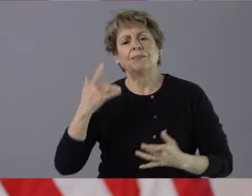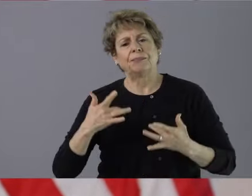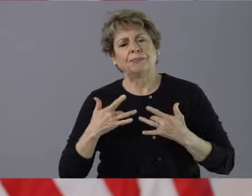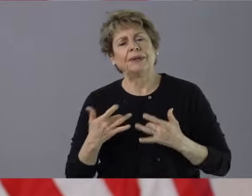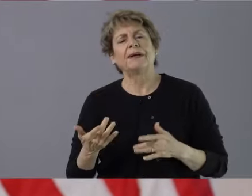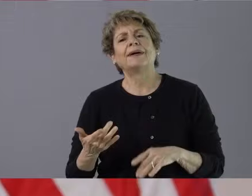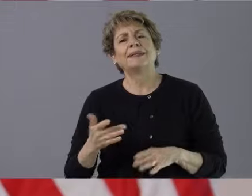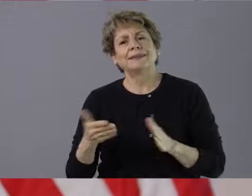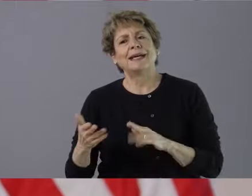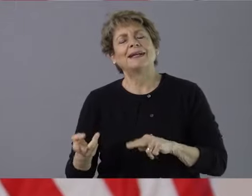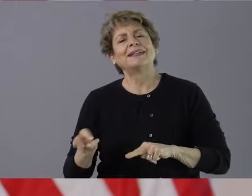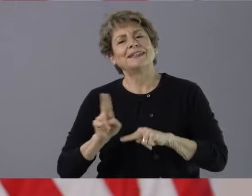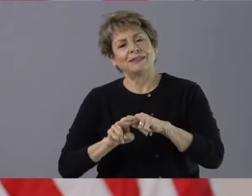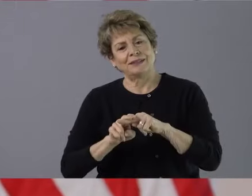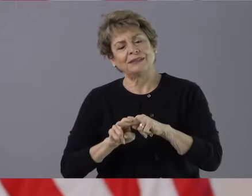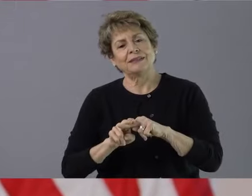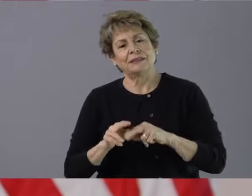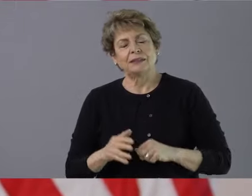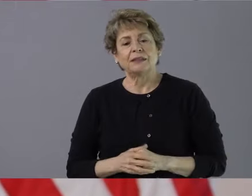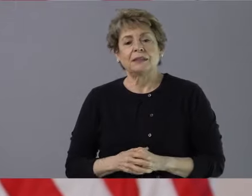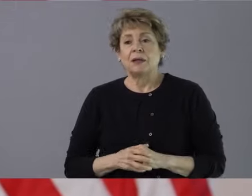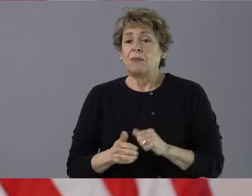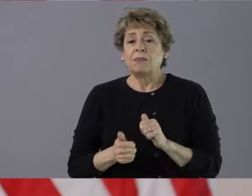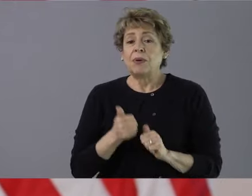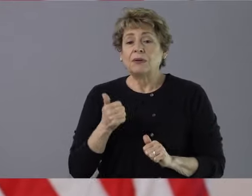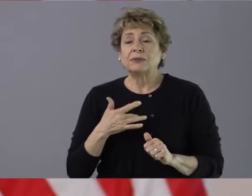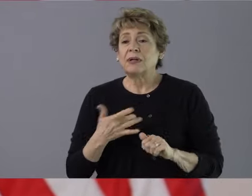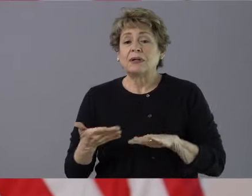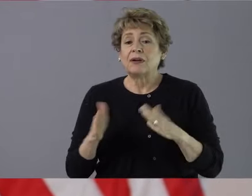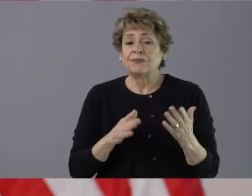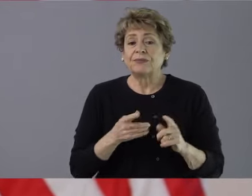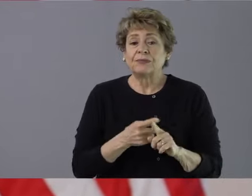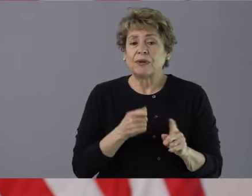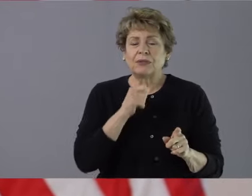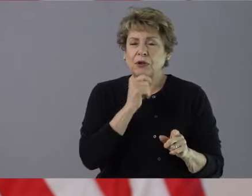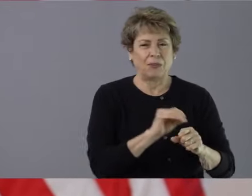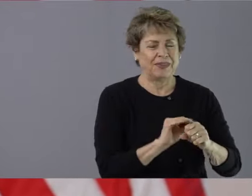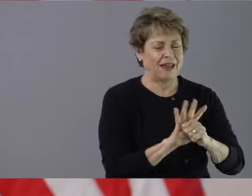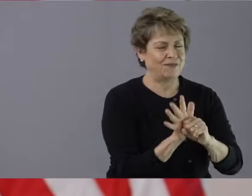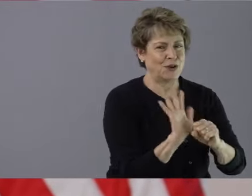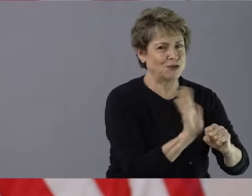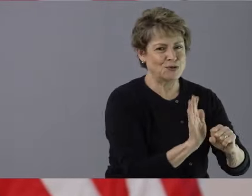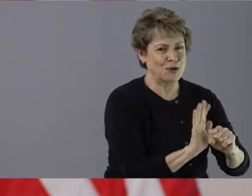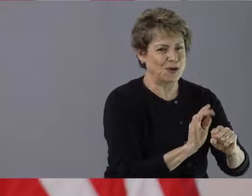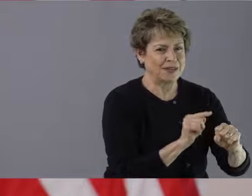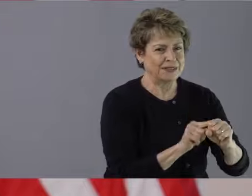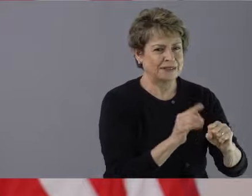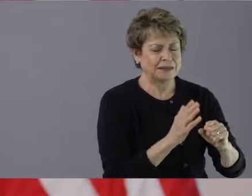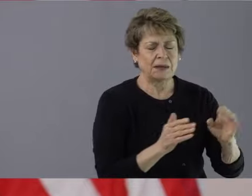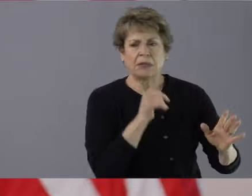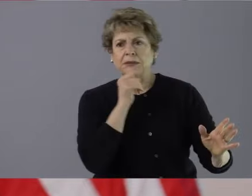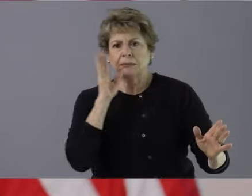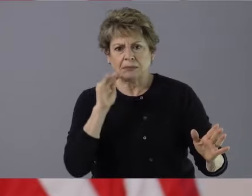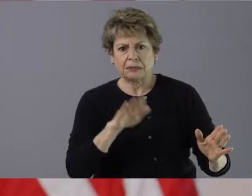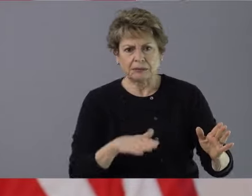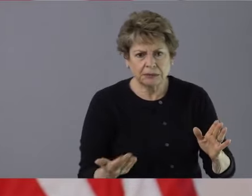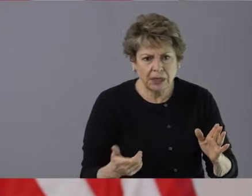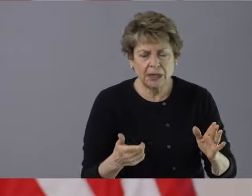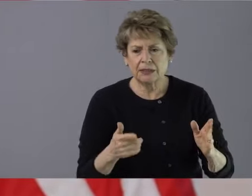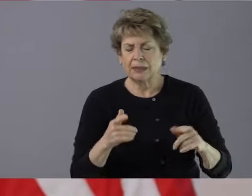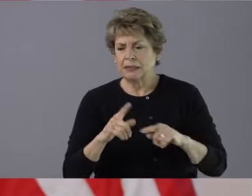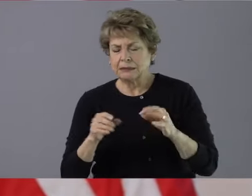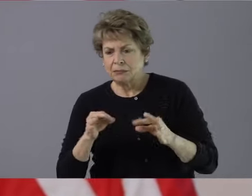majority of those deaths are not going to be COVID related. They're going to be the unexpected or the unexplained deaths that need to be investigated. We are working